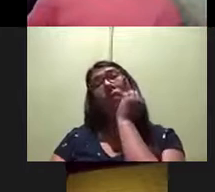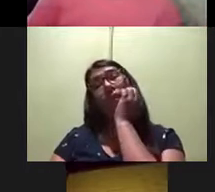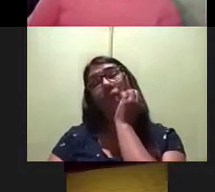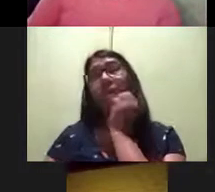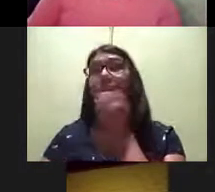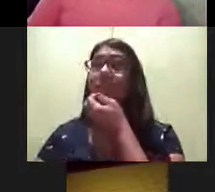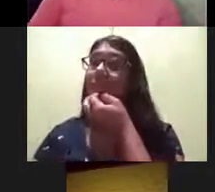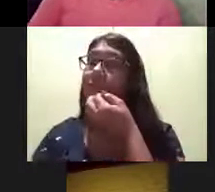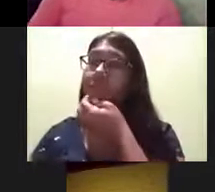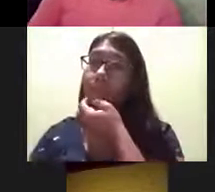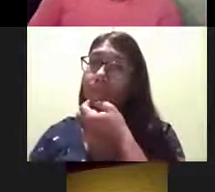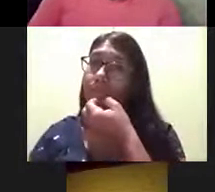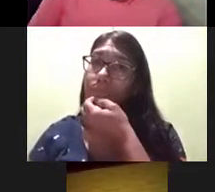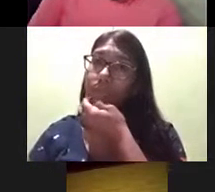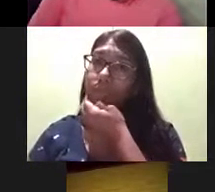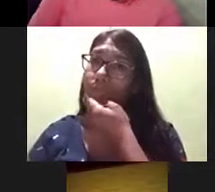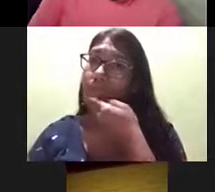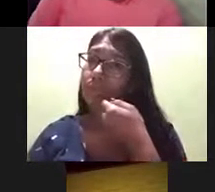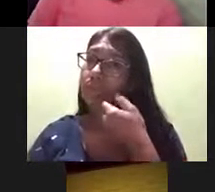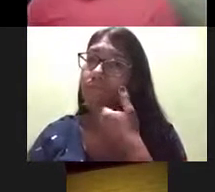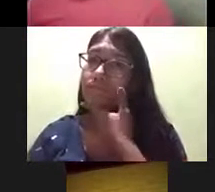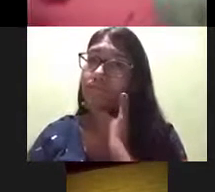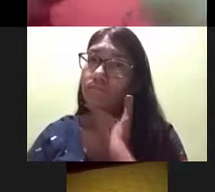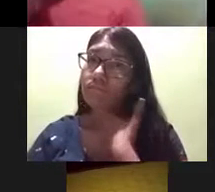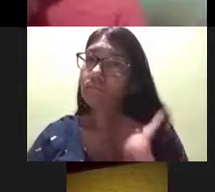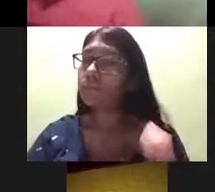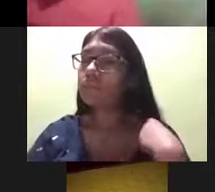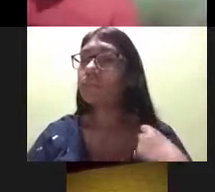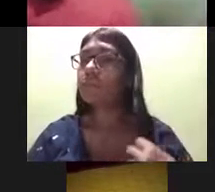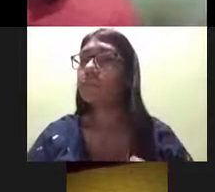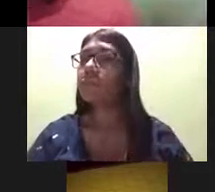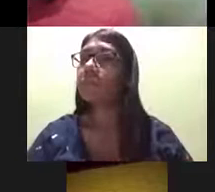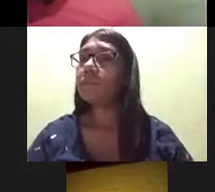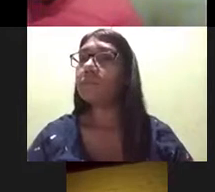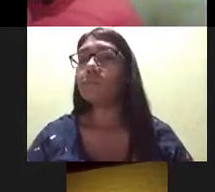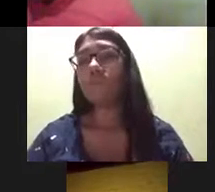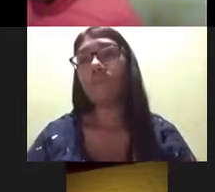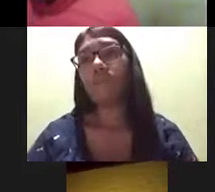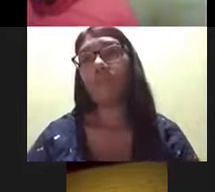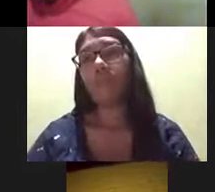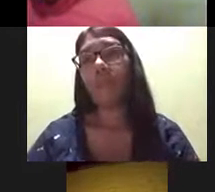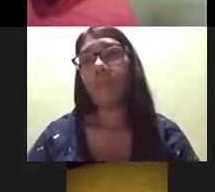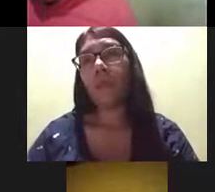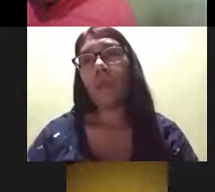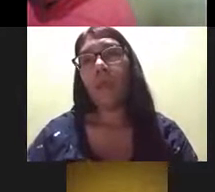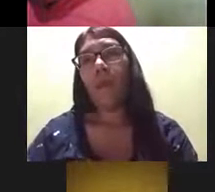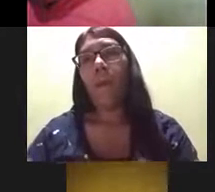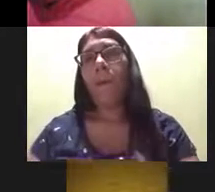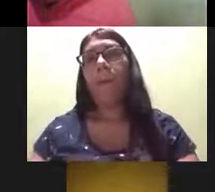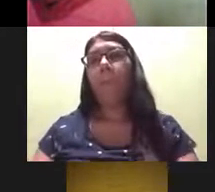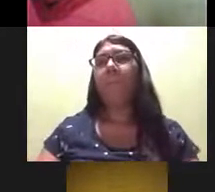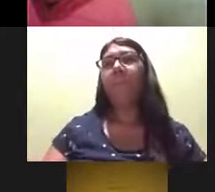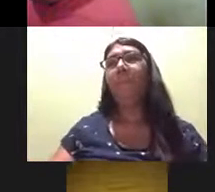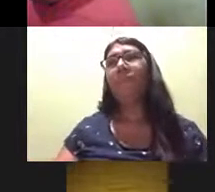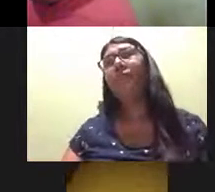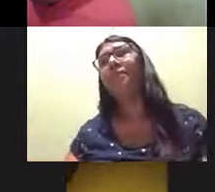Good evening. My name is Samuel, S A M U E L. Very good.